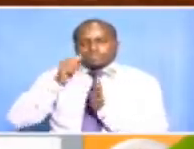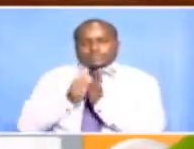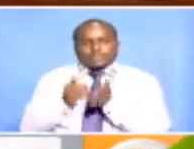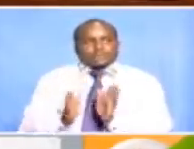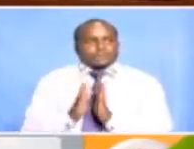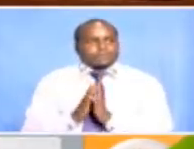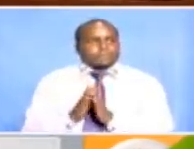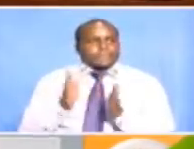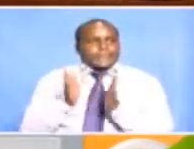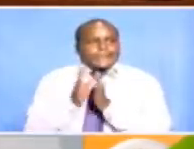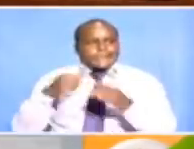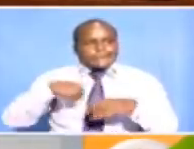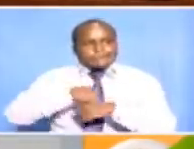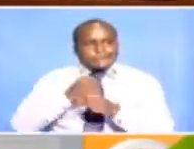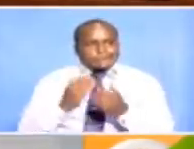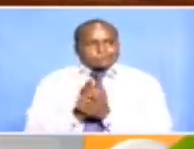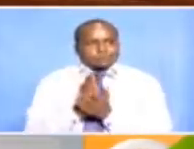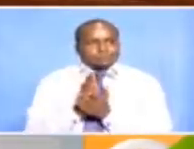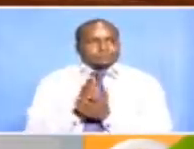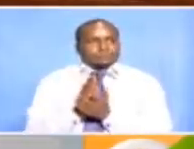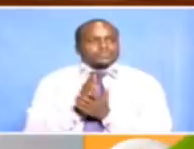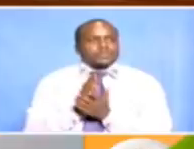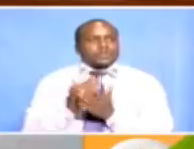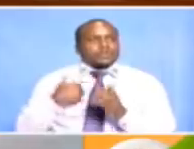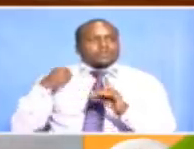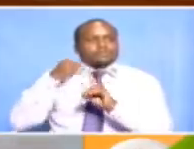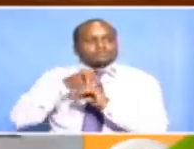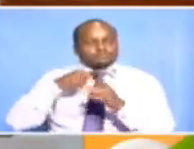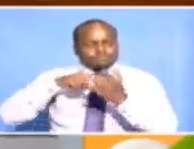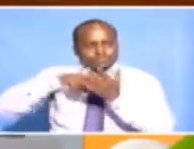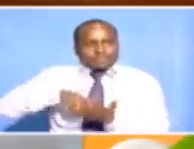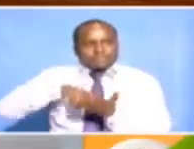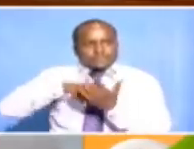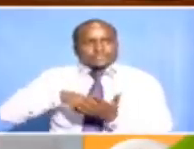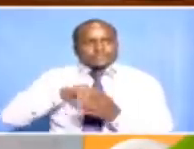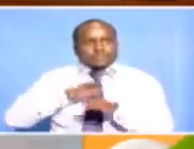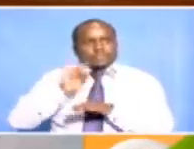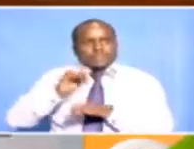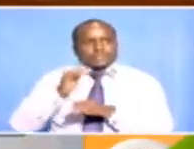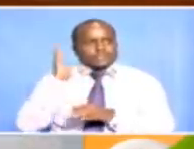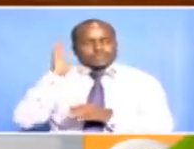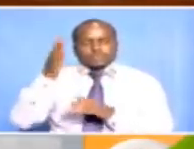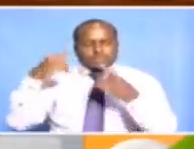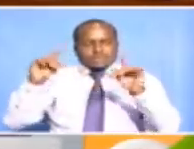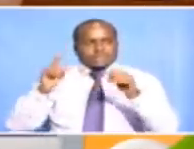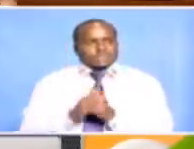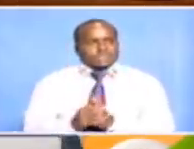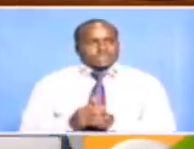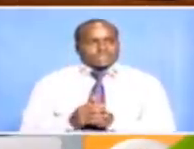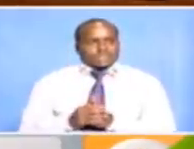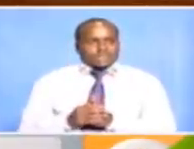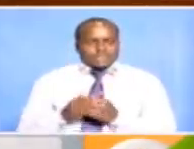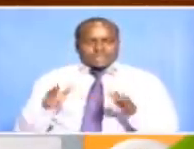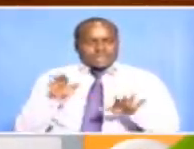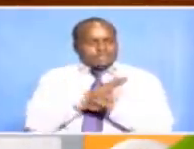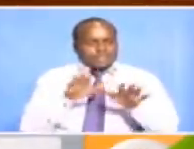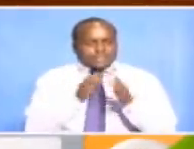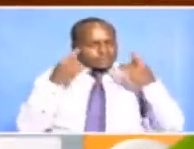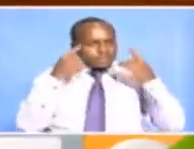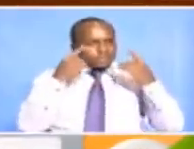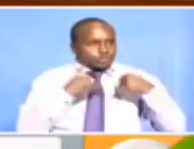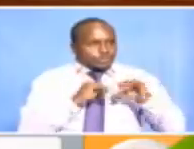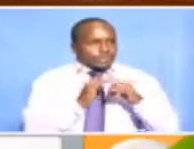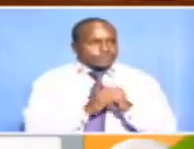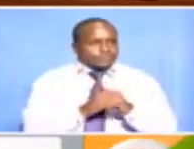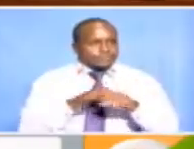Na tuhakikishe tuna skuma, emphasis kwa hiyo, it will work. Kila kitu Jeff ni kujaribiwa. That is this, but hawkers,